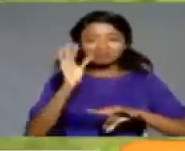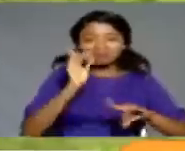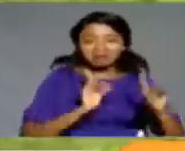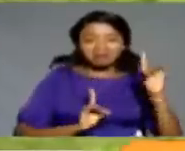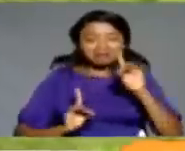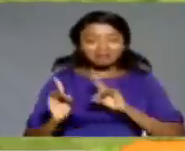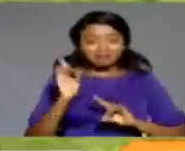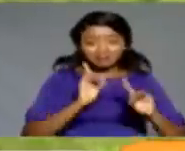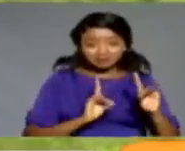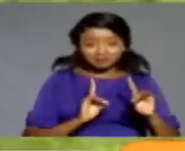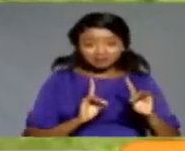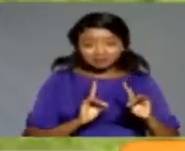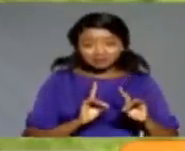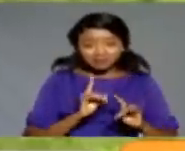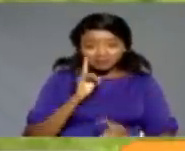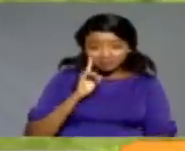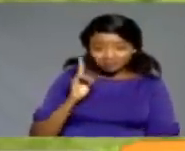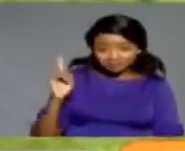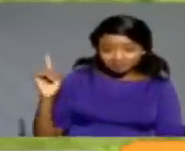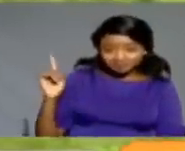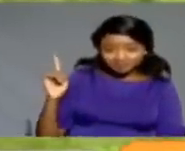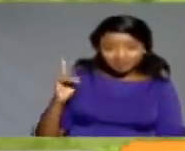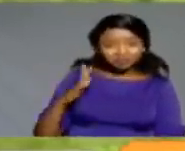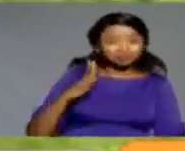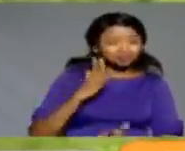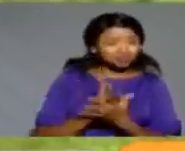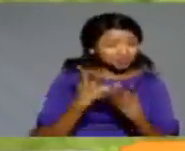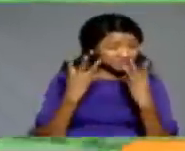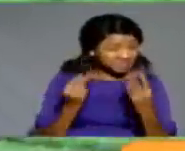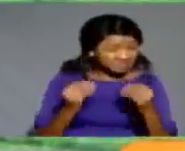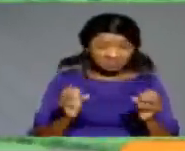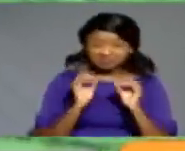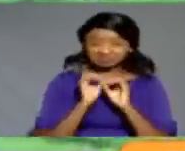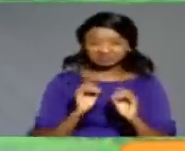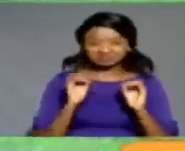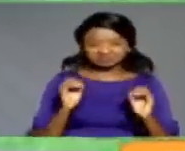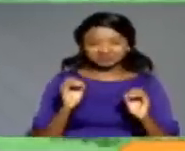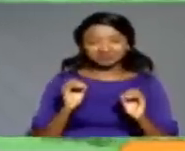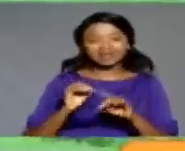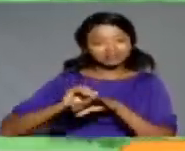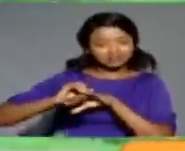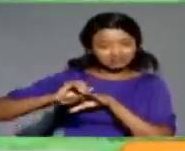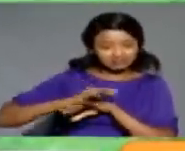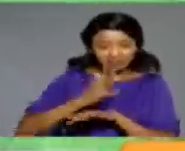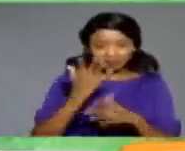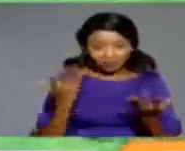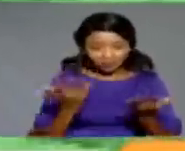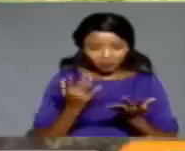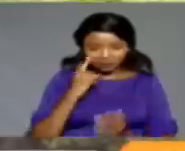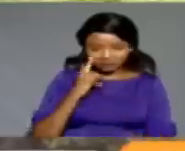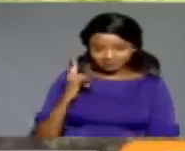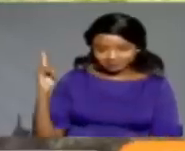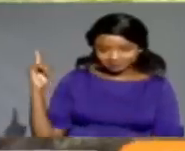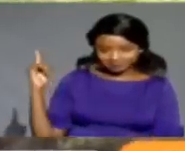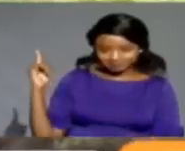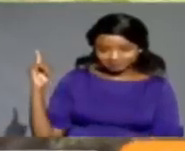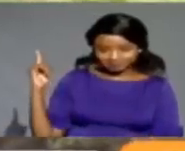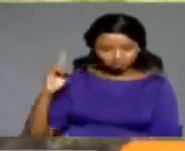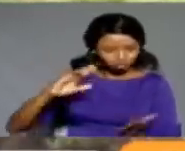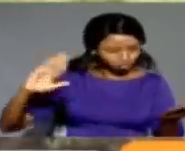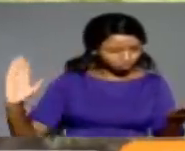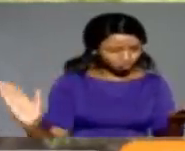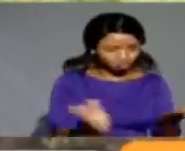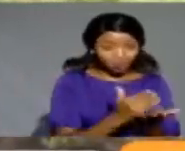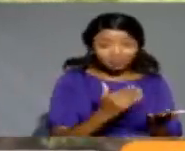But when the silent bushes proved to be a task greater than their energy, the caterpillar was trusted to complete the work. The destruction, however,